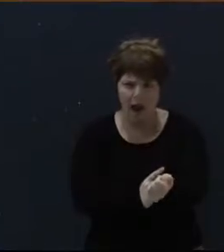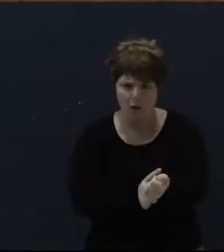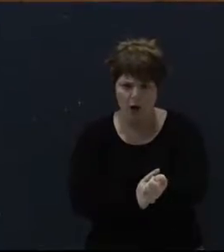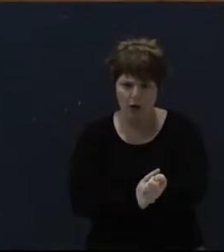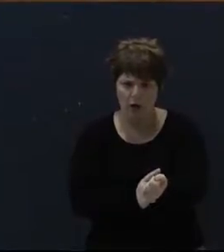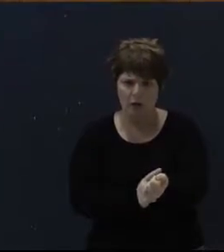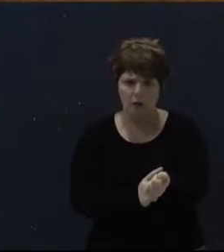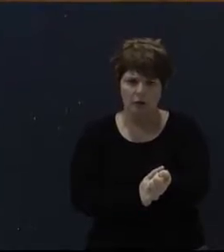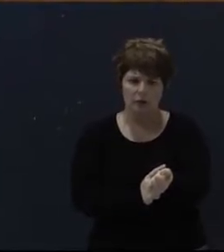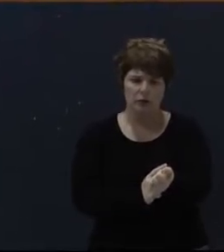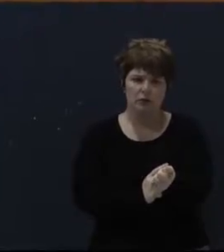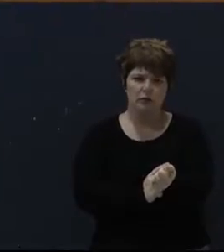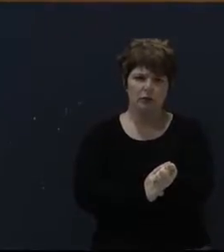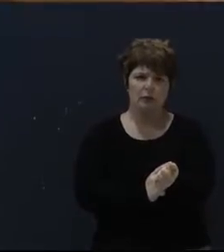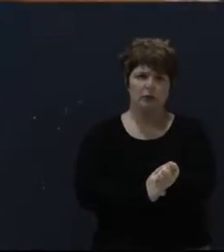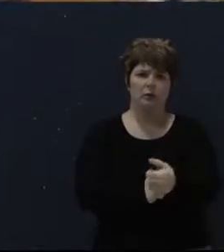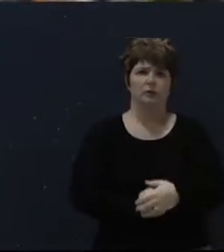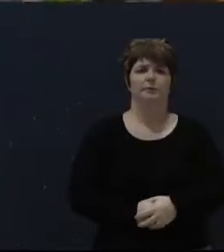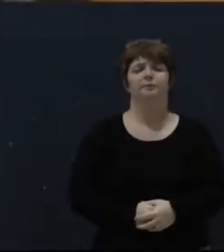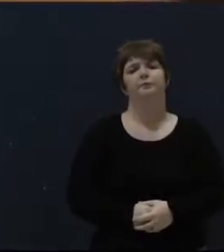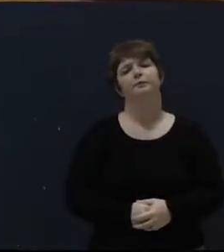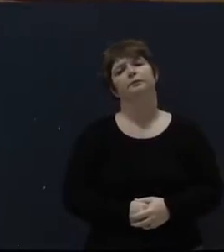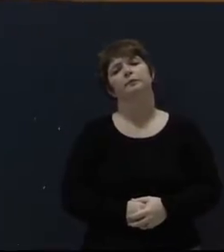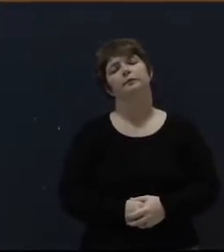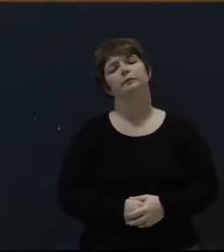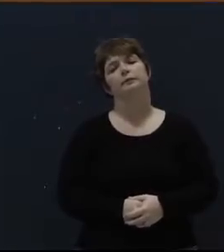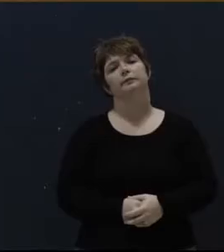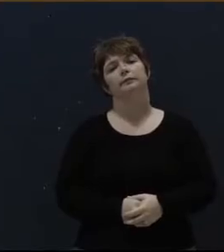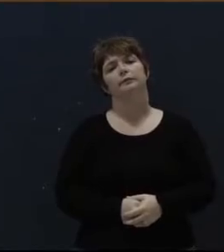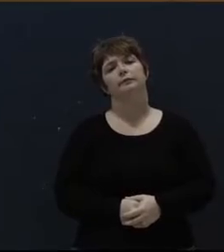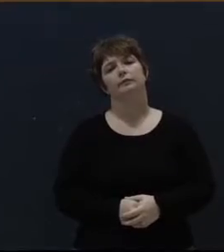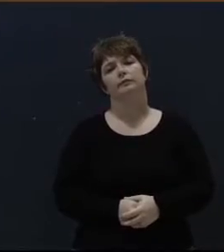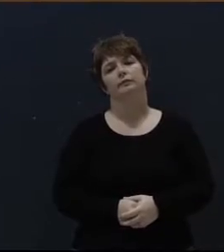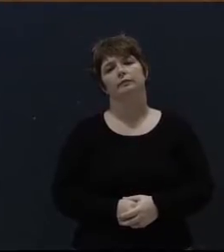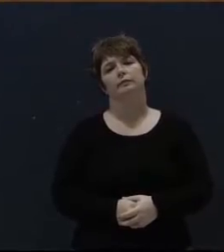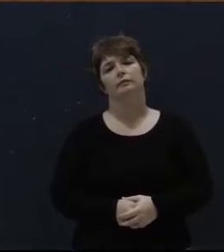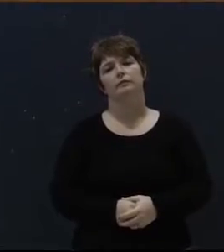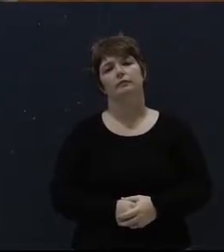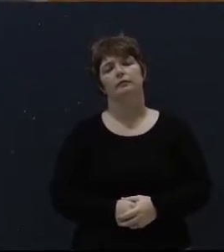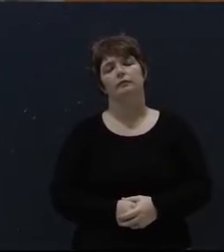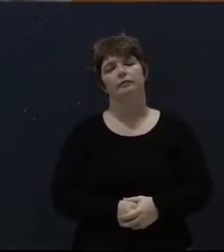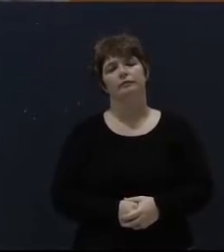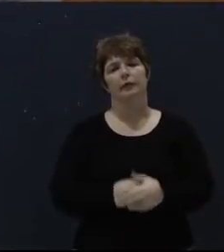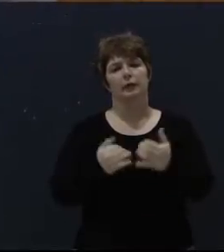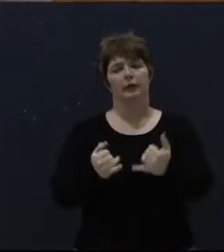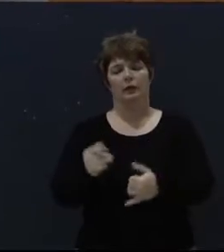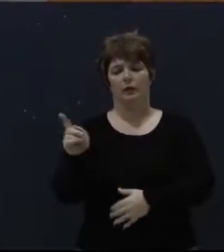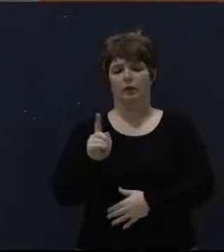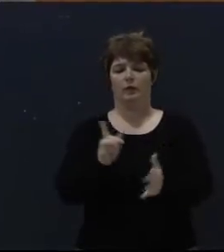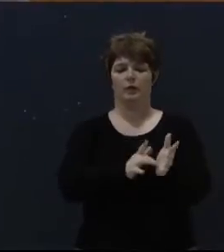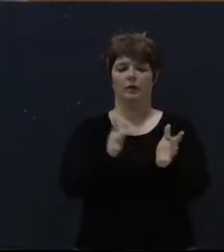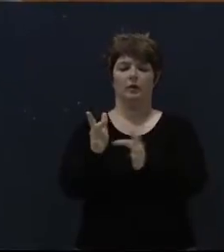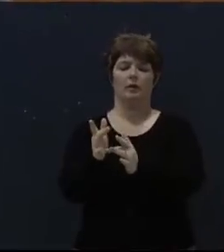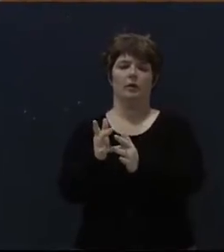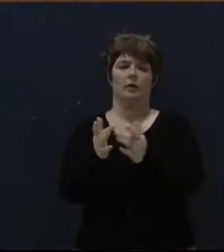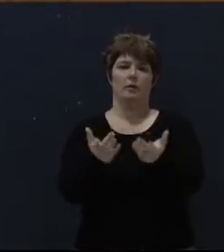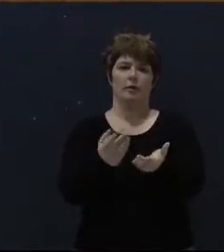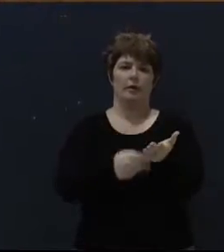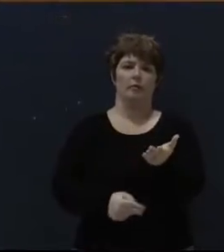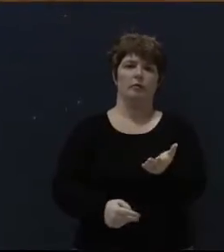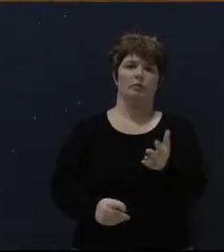And boy, now here's where this Bible comes in. You know what else was in